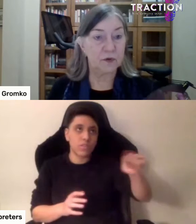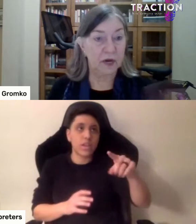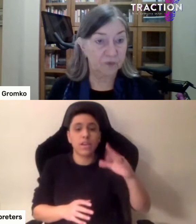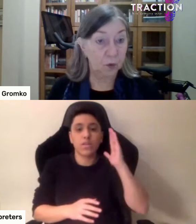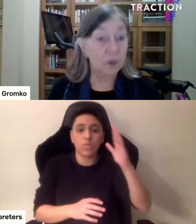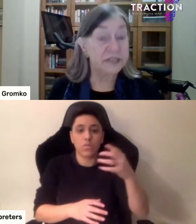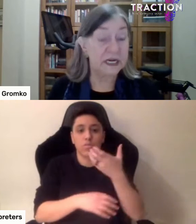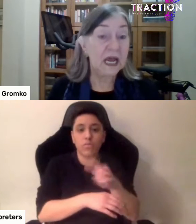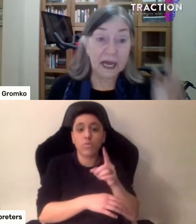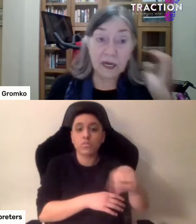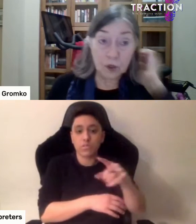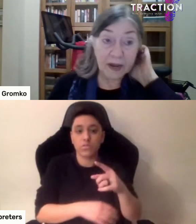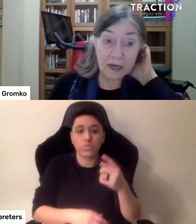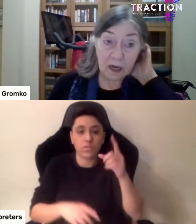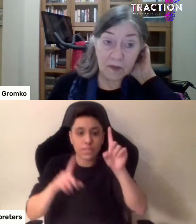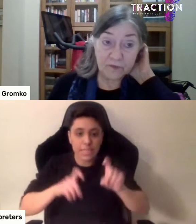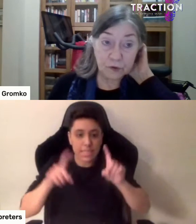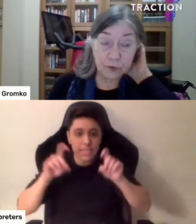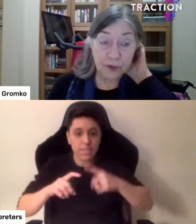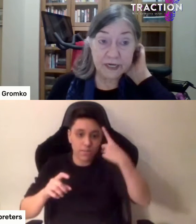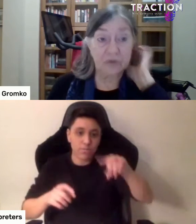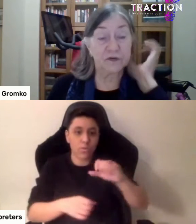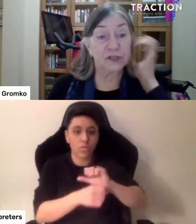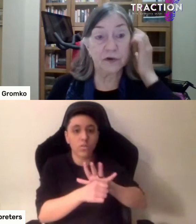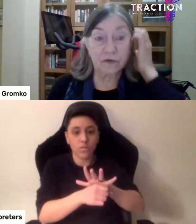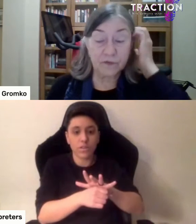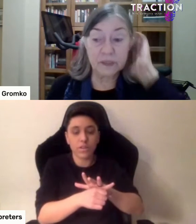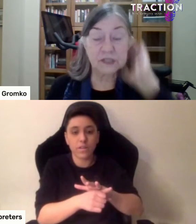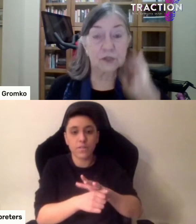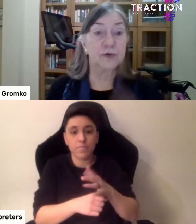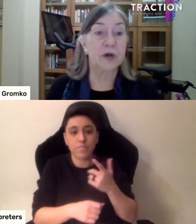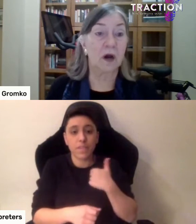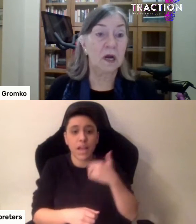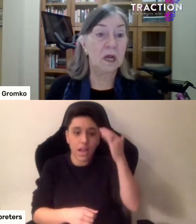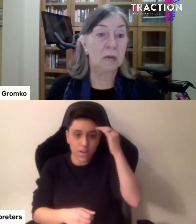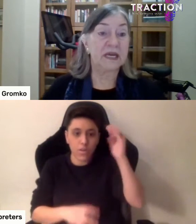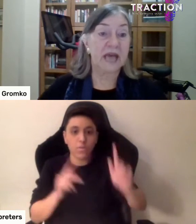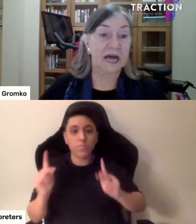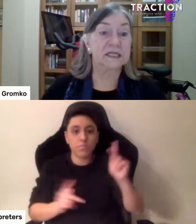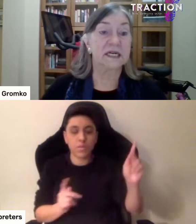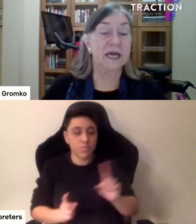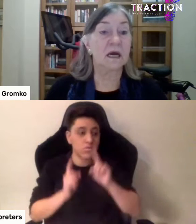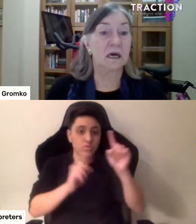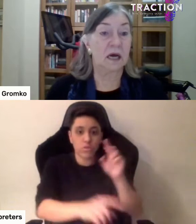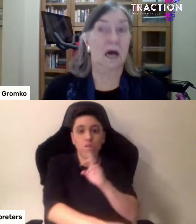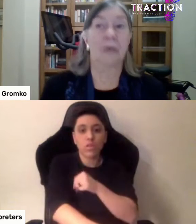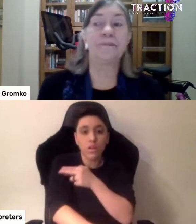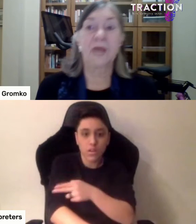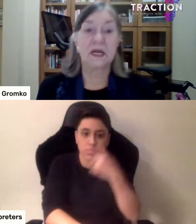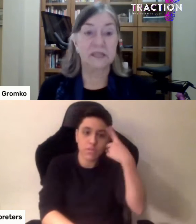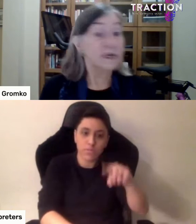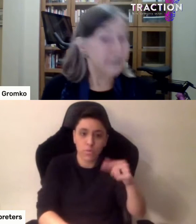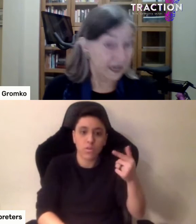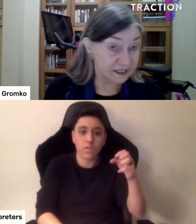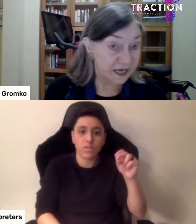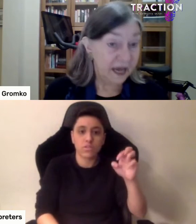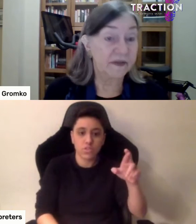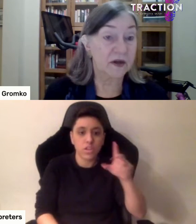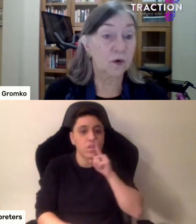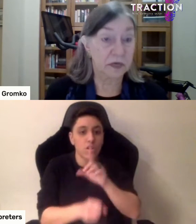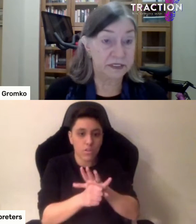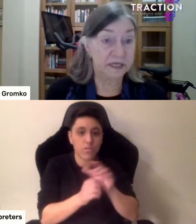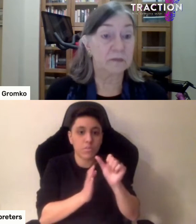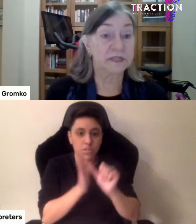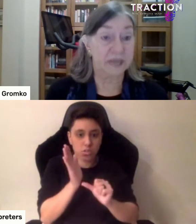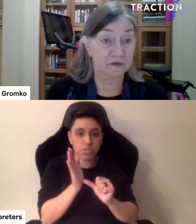before, and then you kind of quarantine. And I know that folks who are going down for gender affirming surgery are being asked to get a test